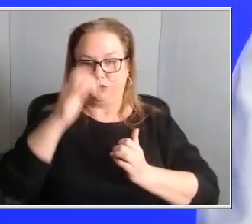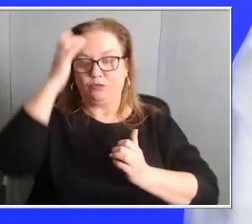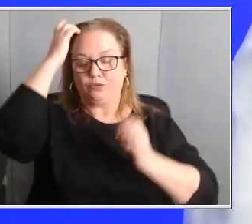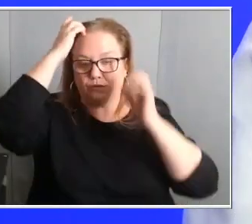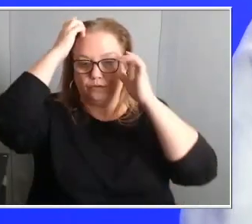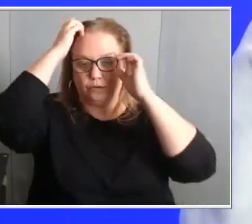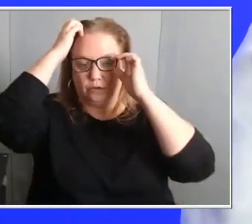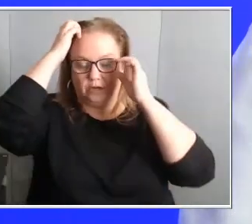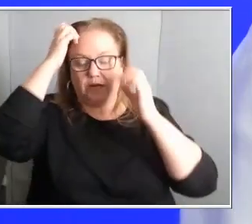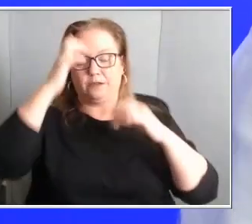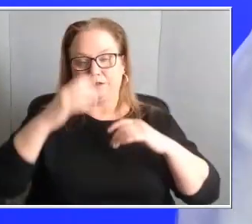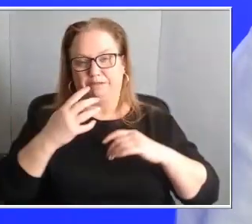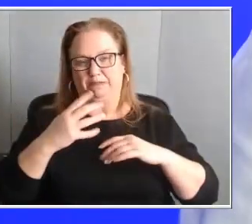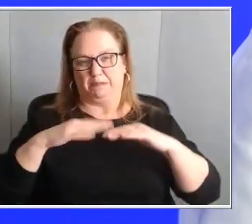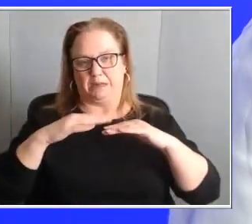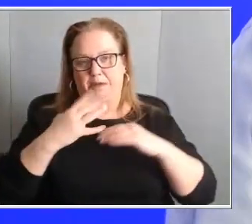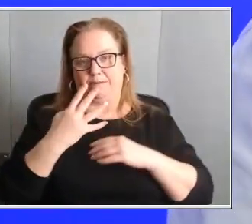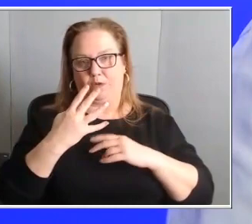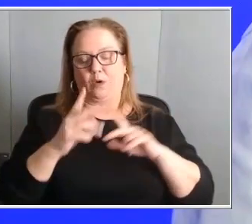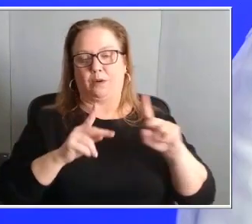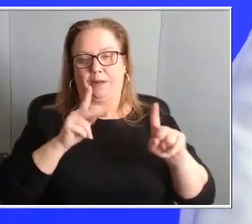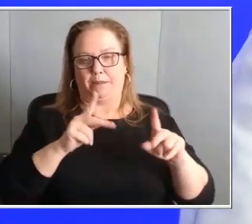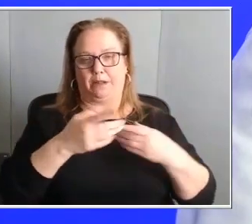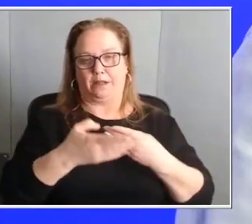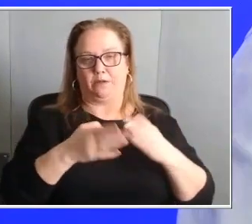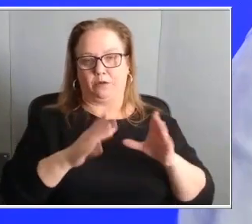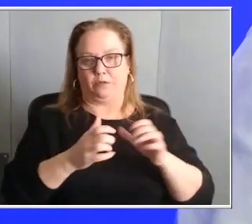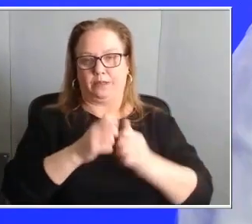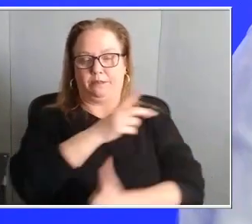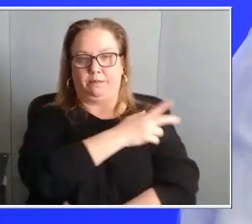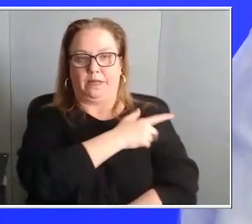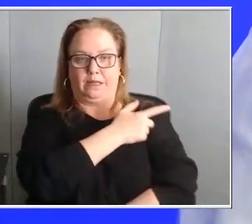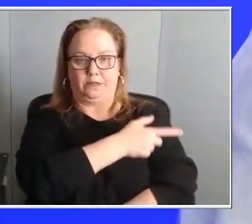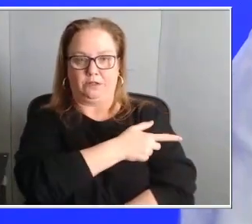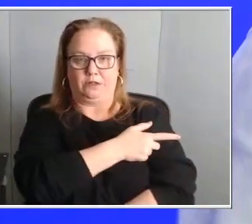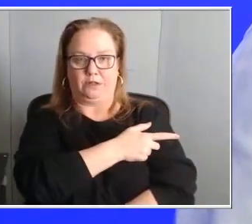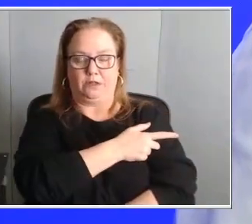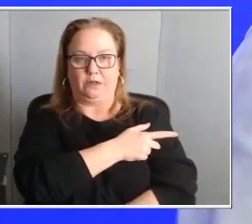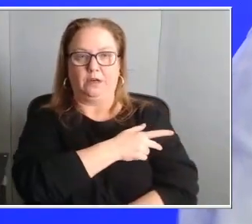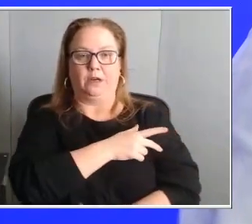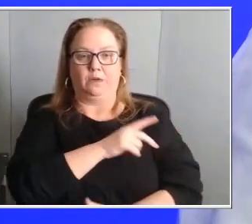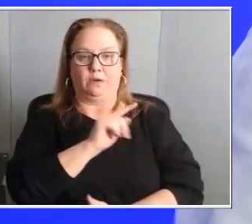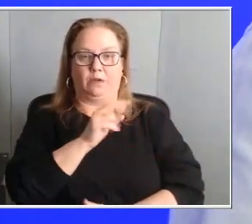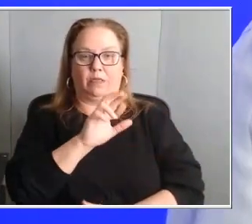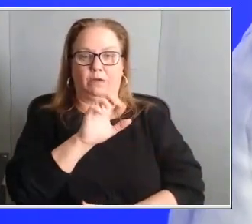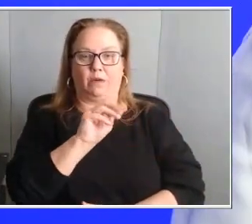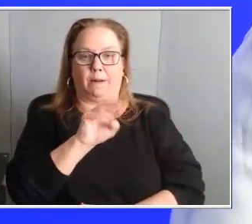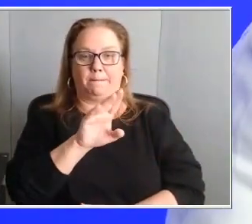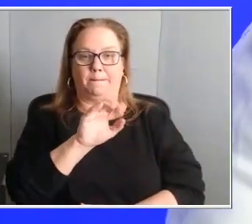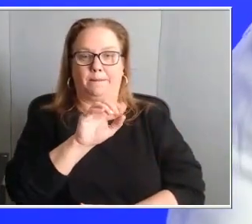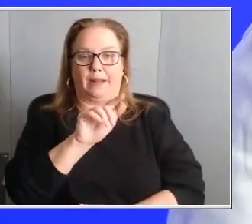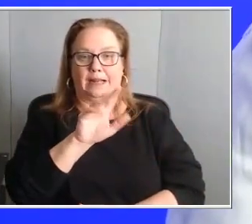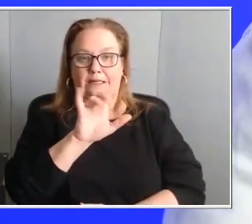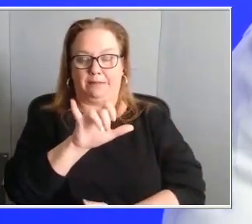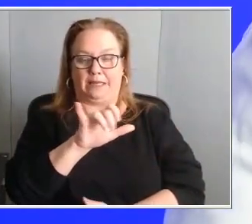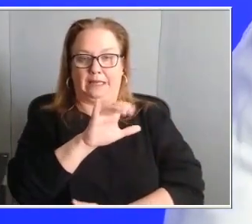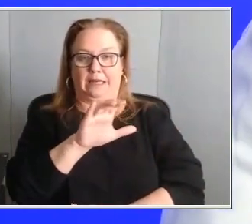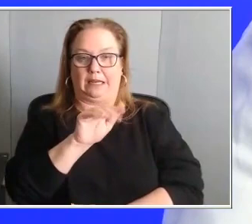at least 4 people in the room in addition to the patient when we are doing these thrombectomy cases. And every